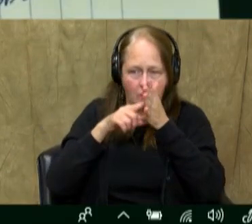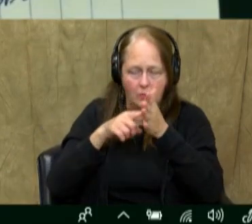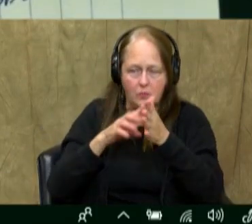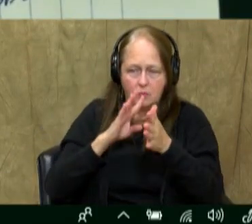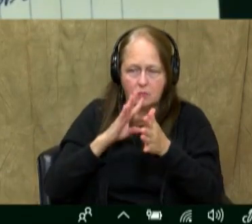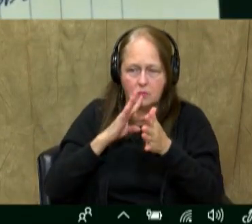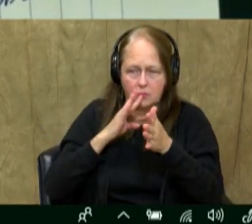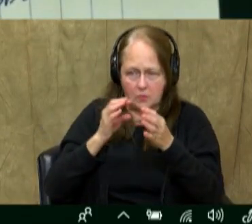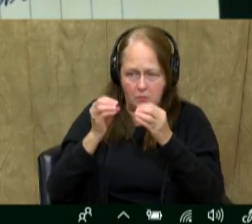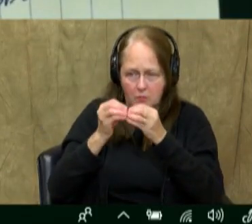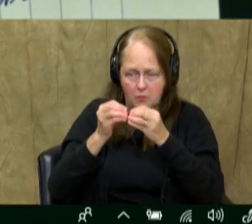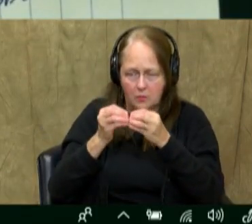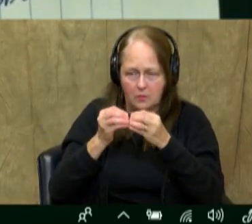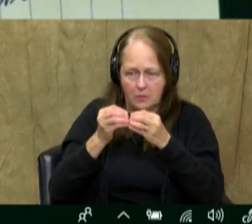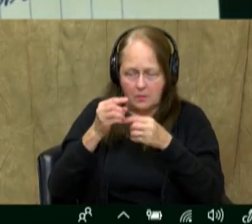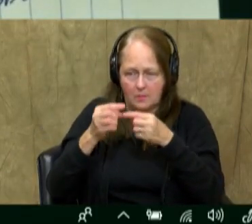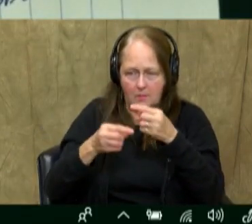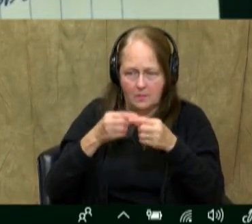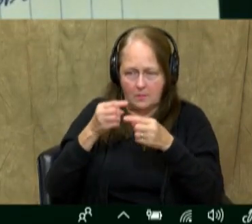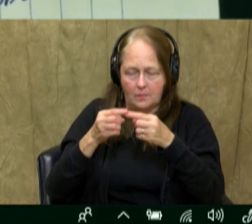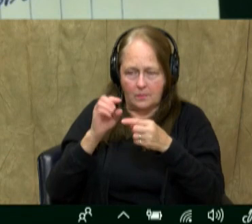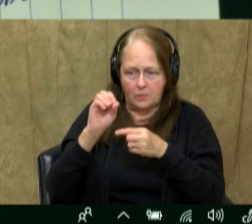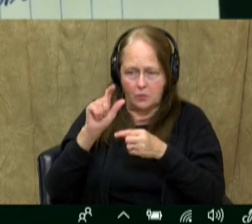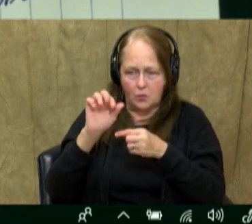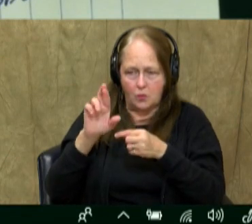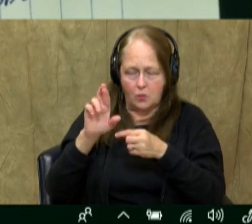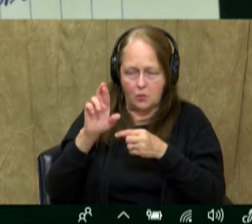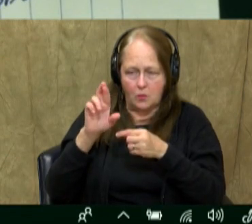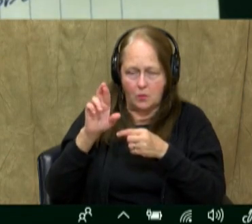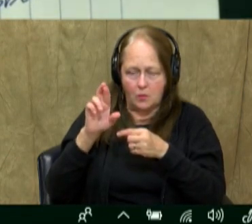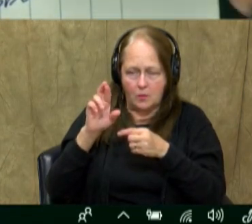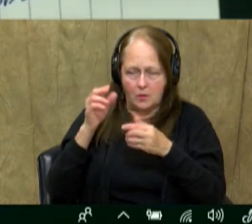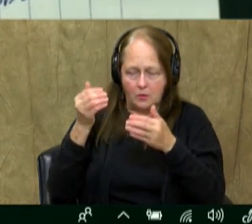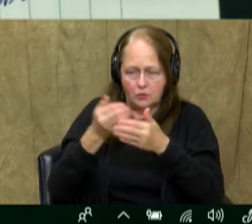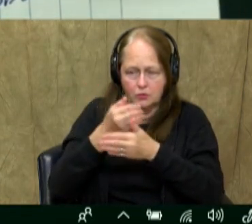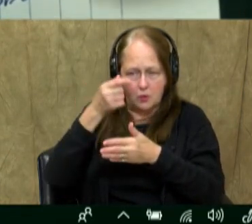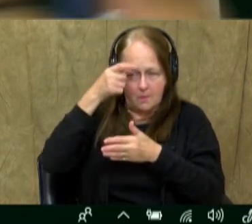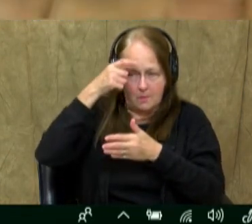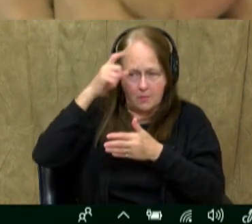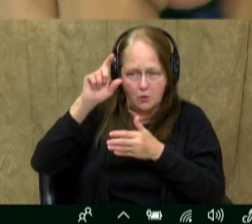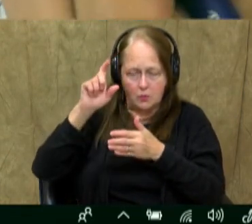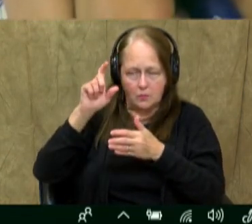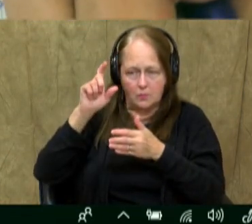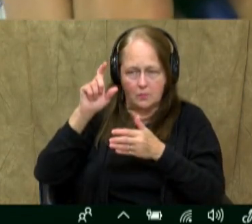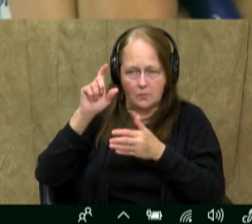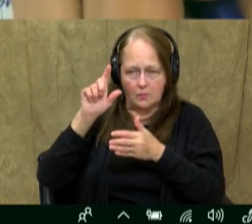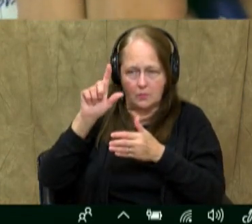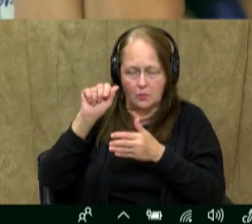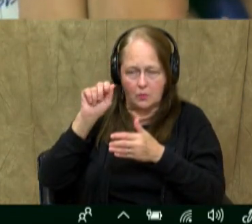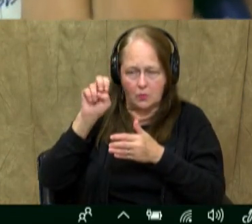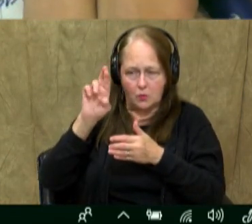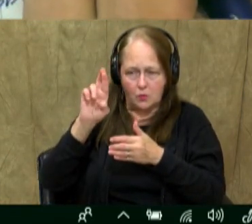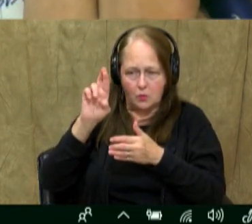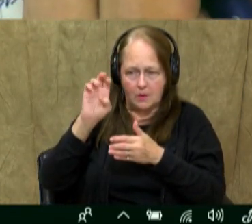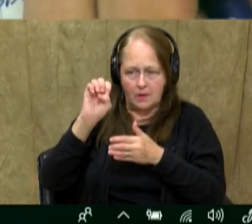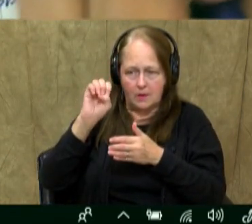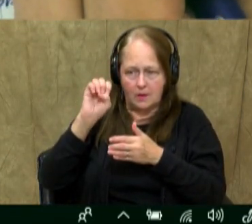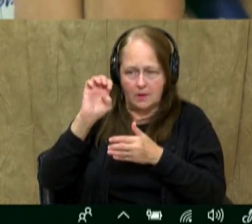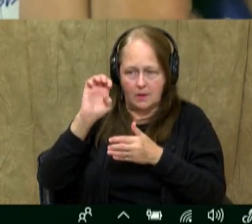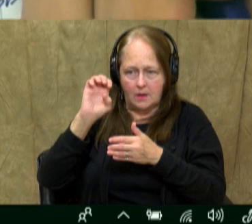talk more about it. So solar eclipse position is new moon position. Lunar